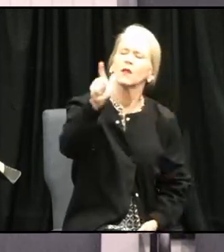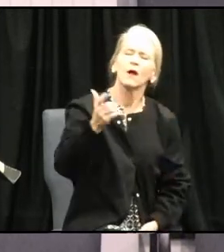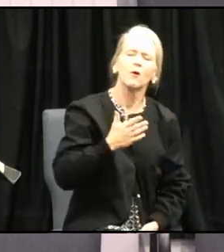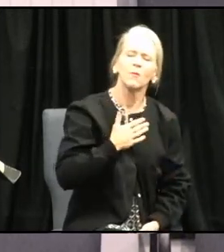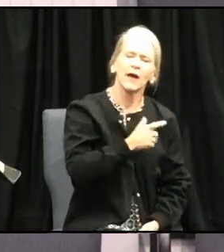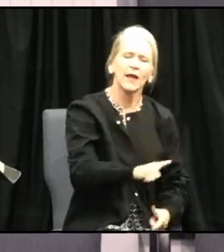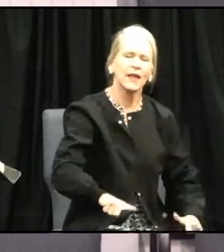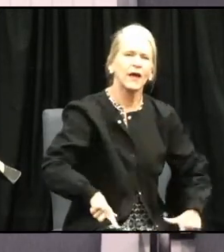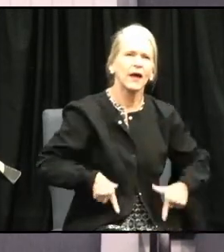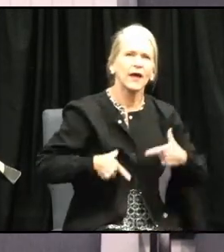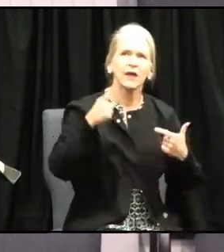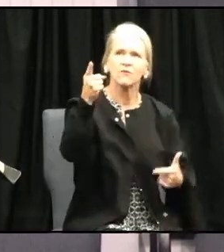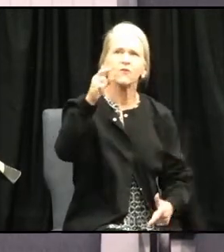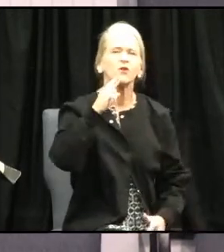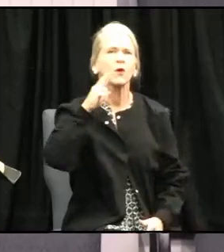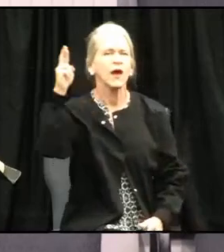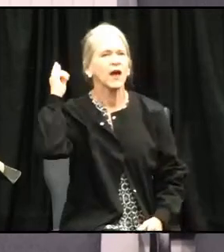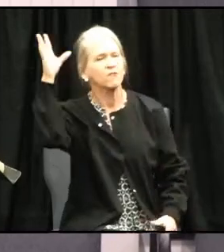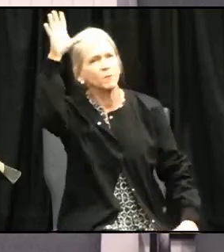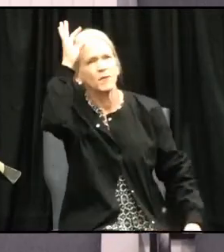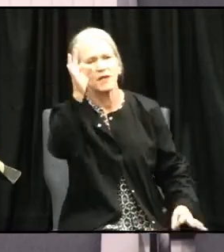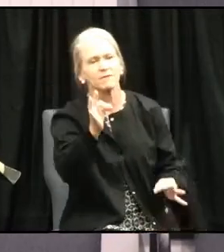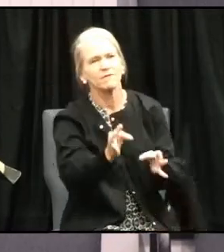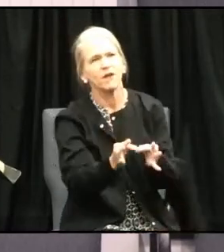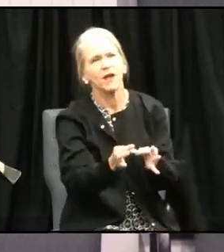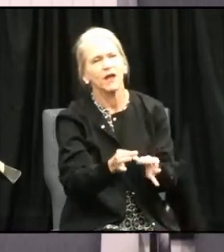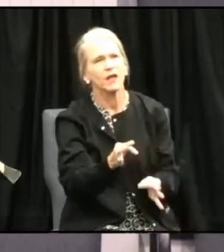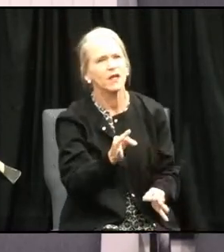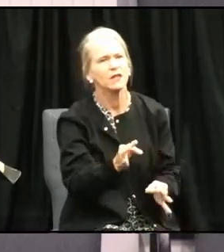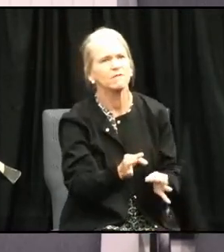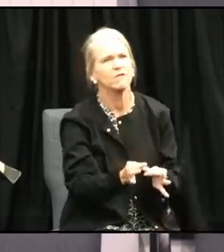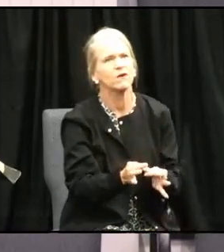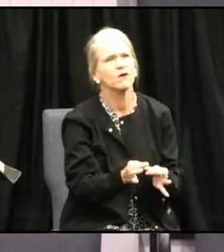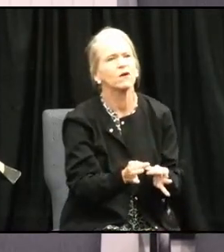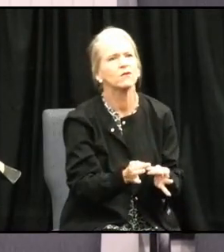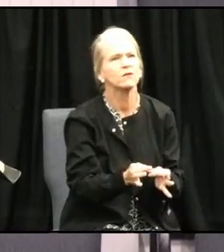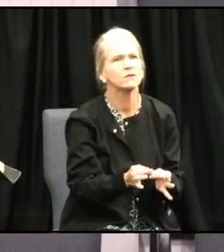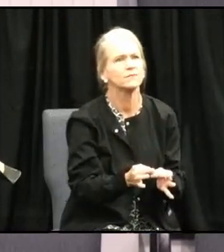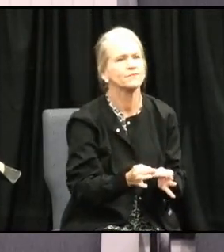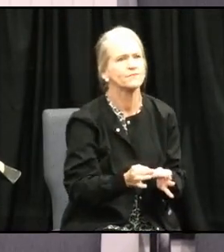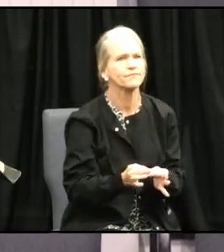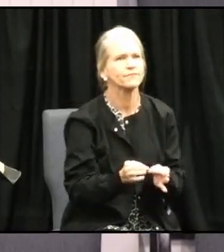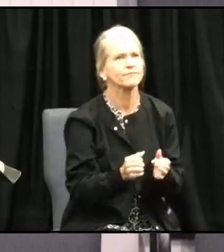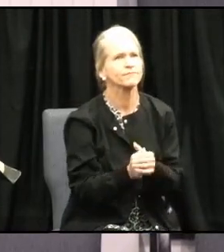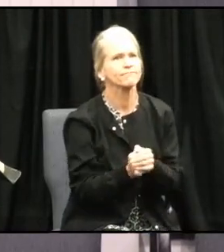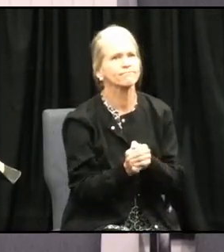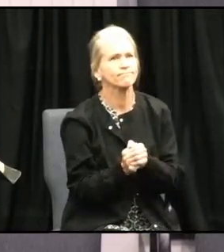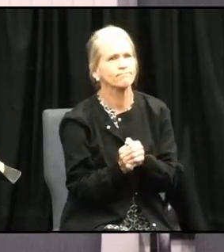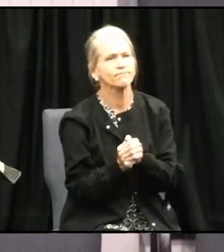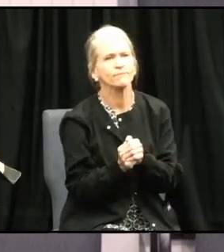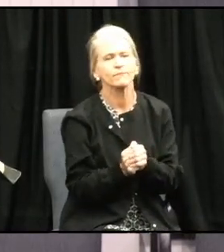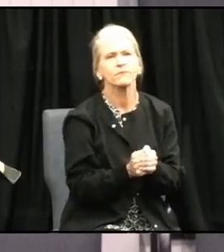Oh, and all my life you have been faithful.